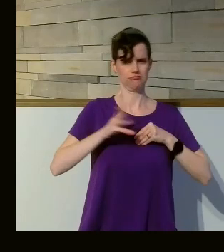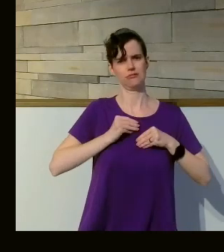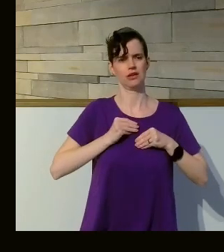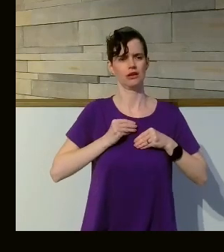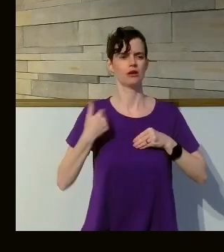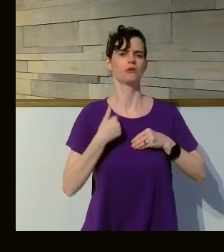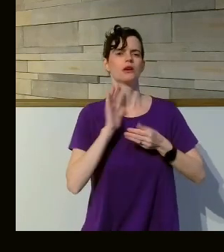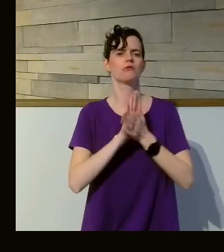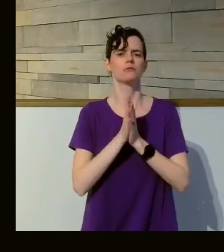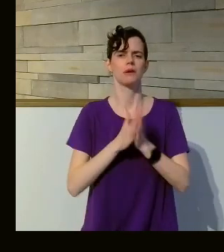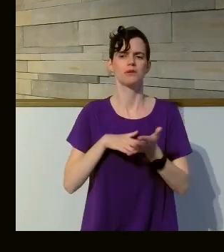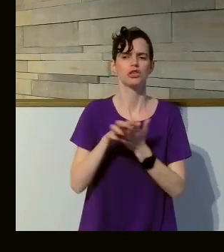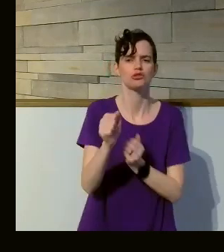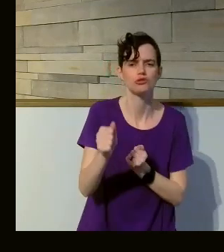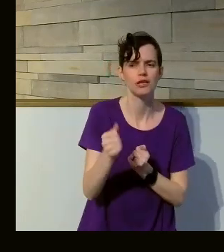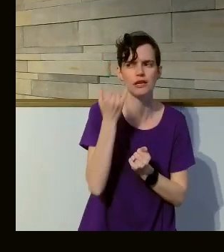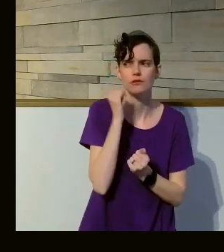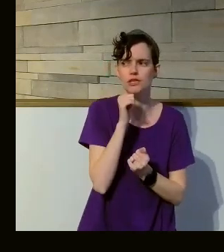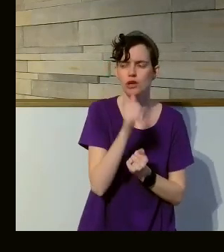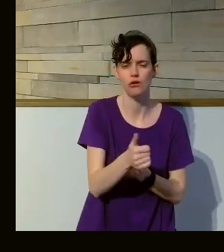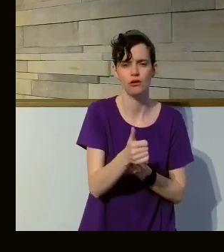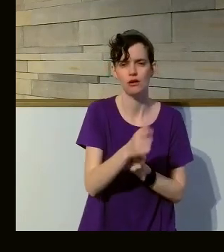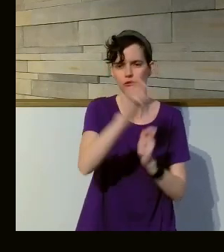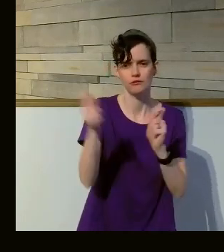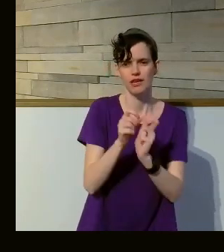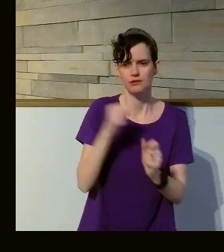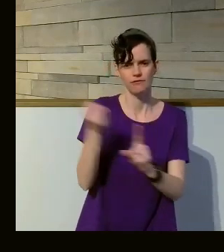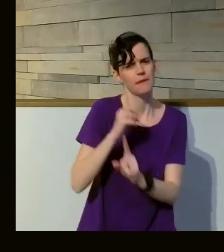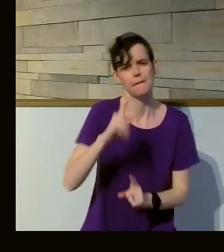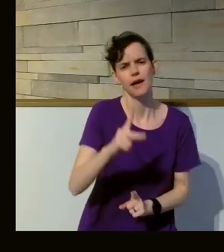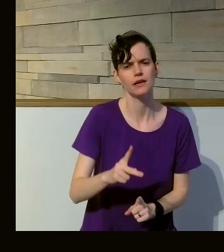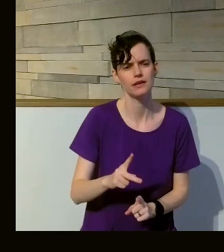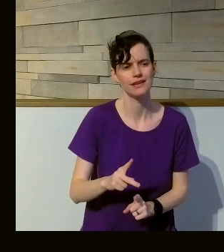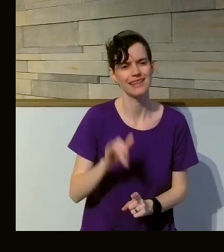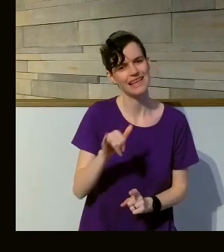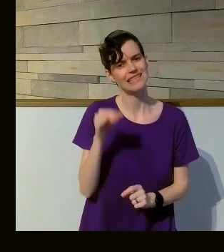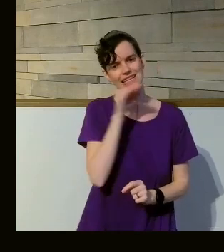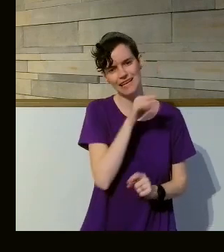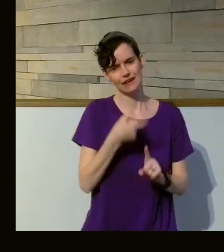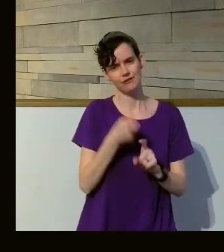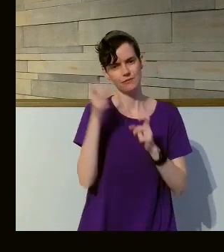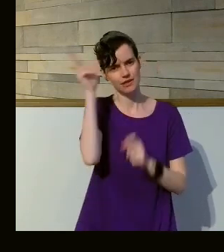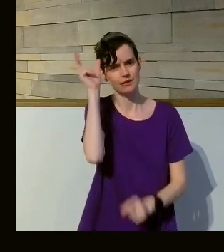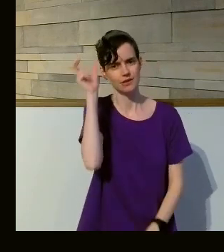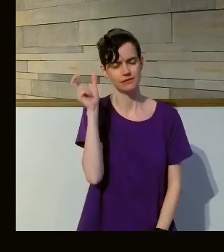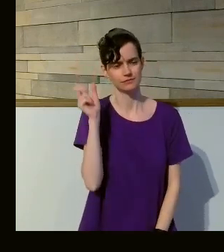somehow be destroyed if we don't fight back. And that's a lie from the enemy.